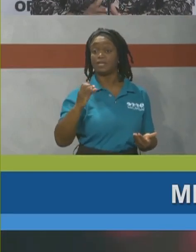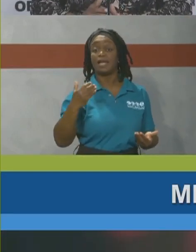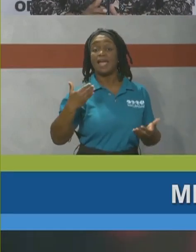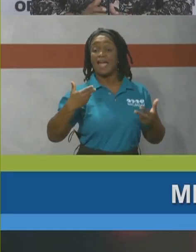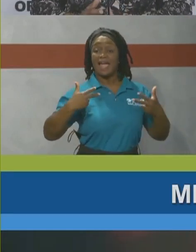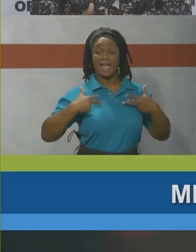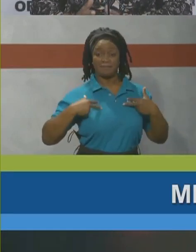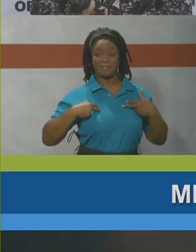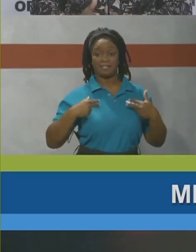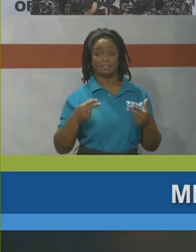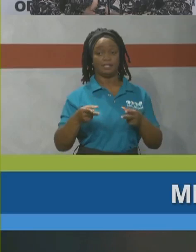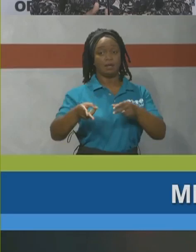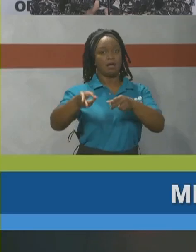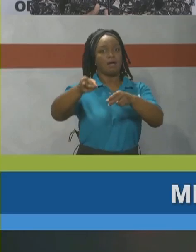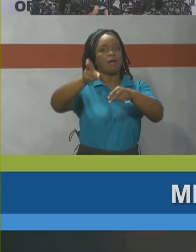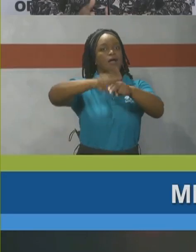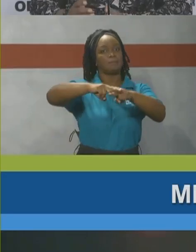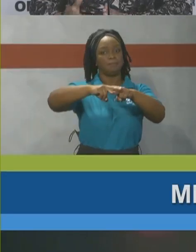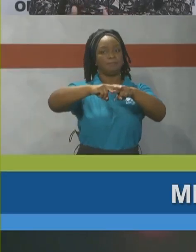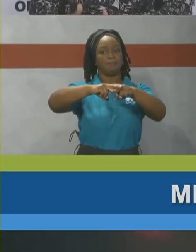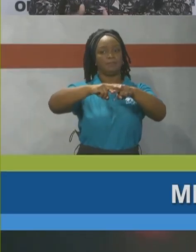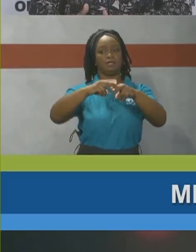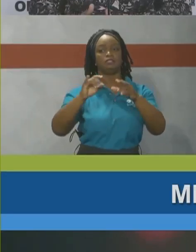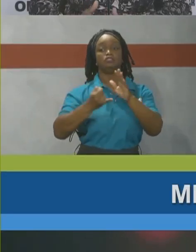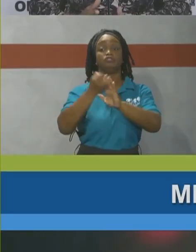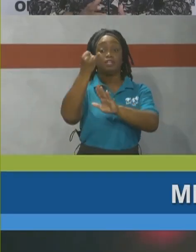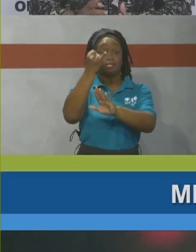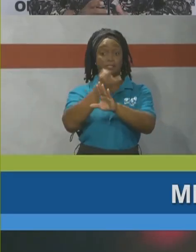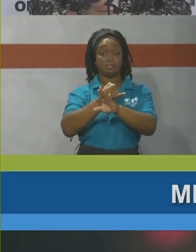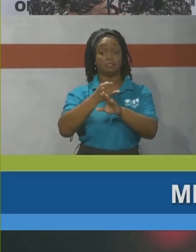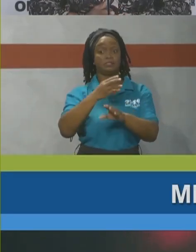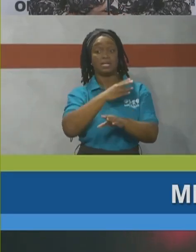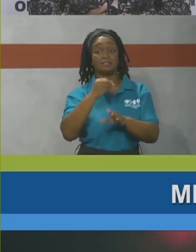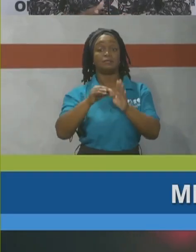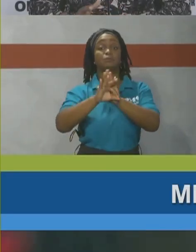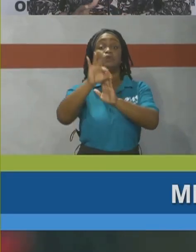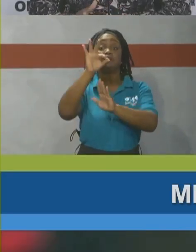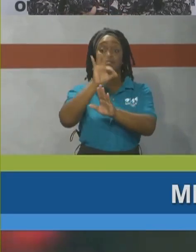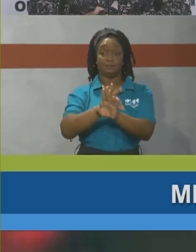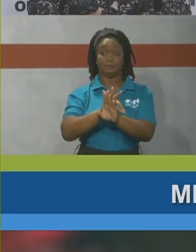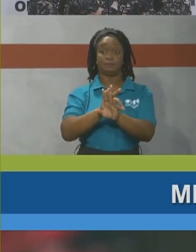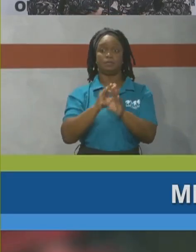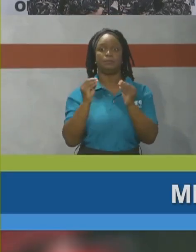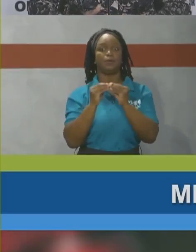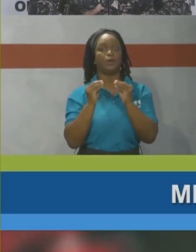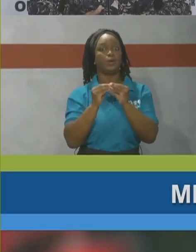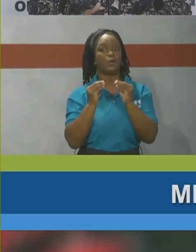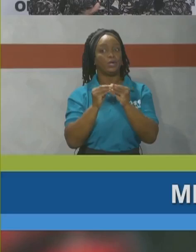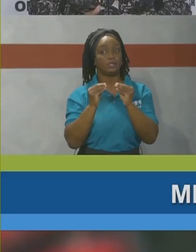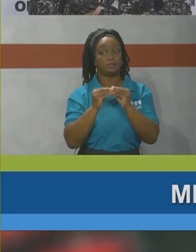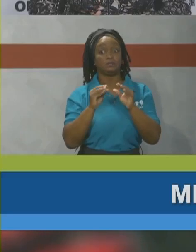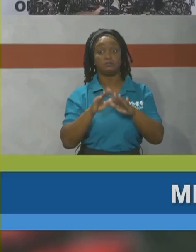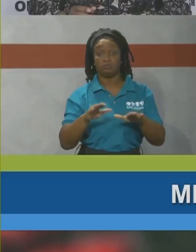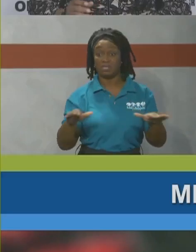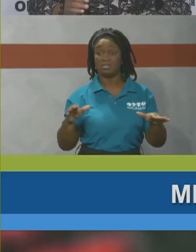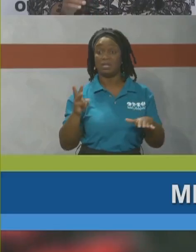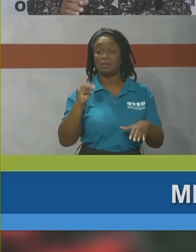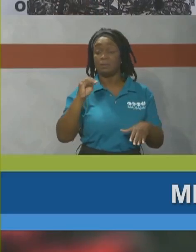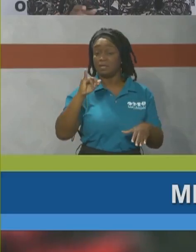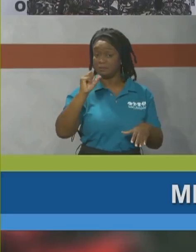increasing amount so far in January and February with regards to MIS-C and also